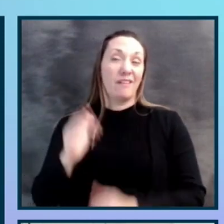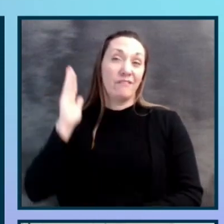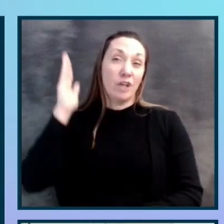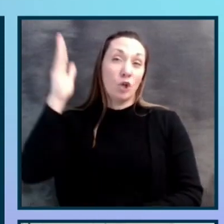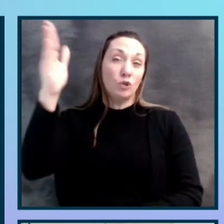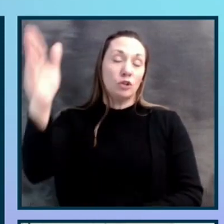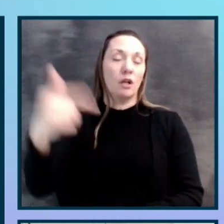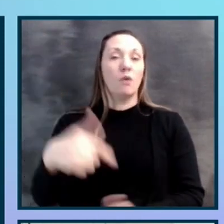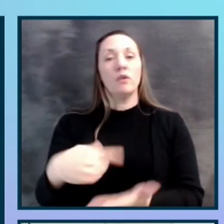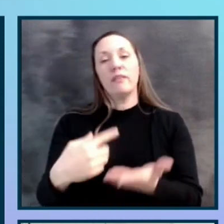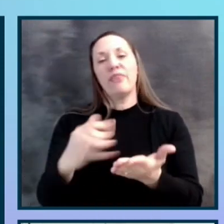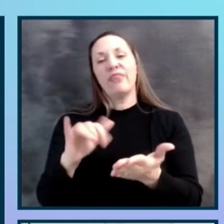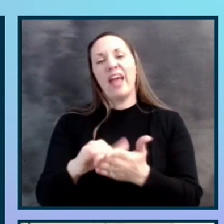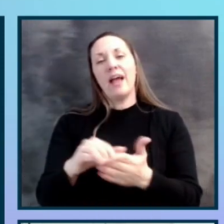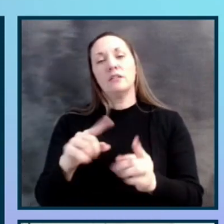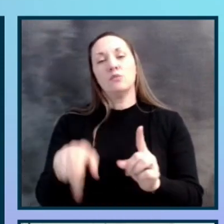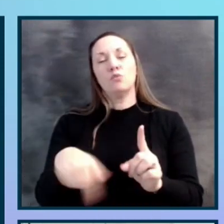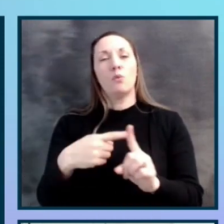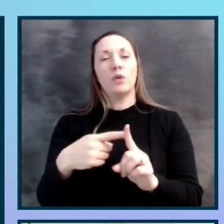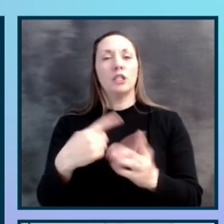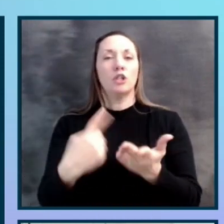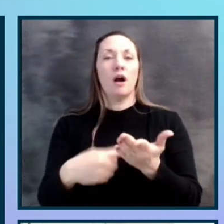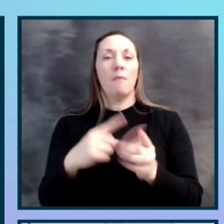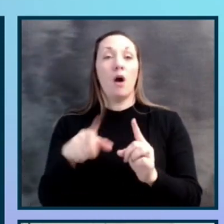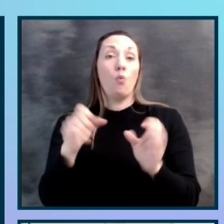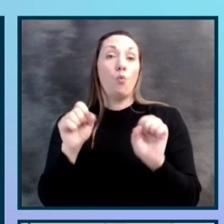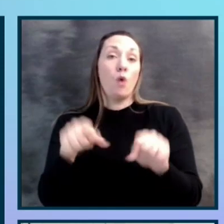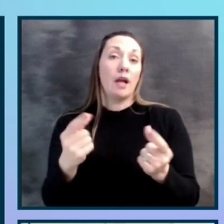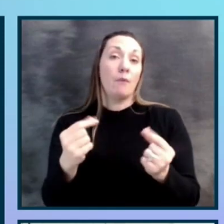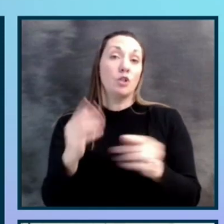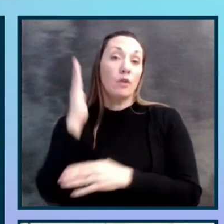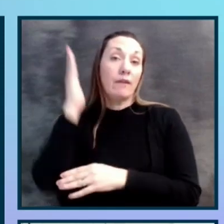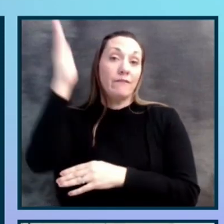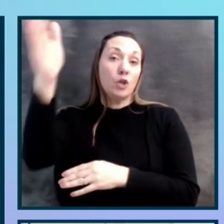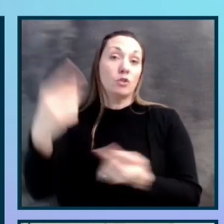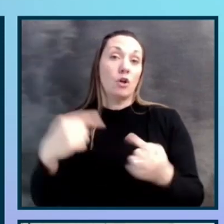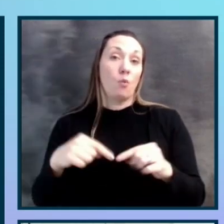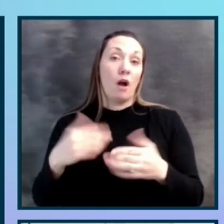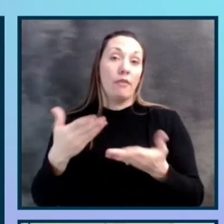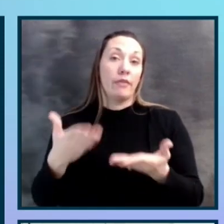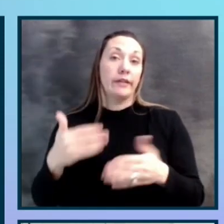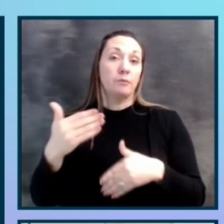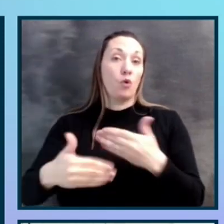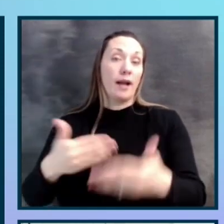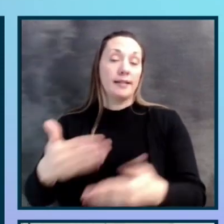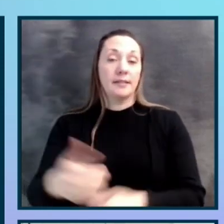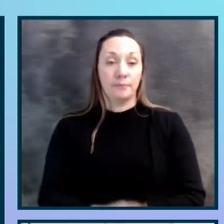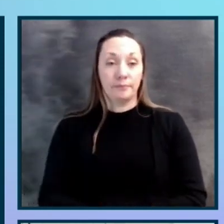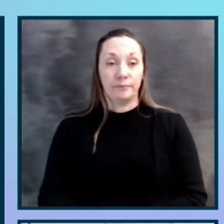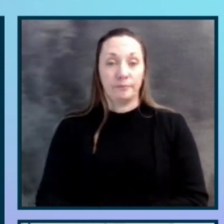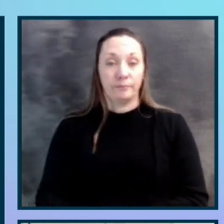talk about what we can do in the future as things progress.